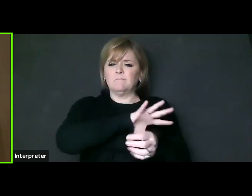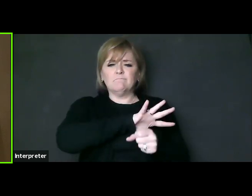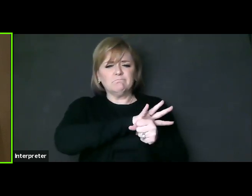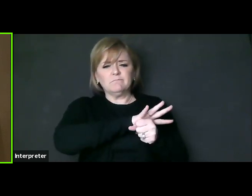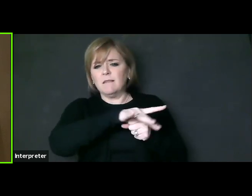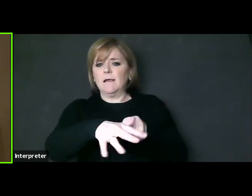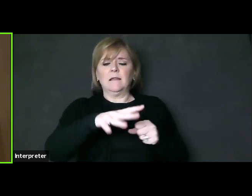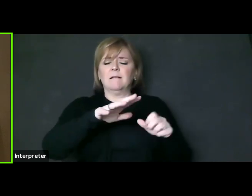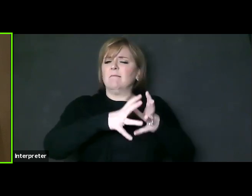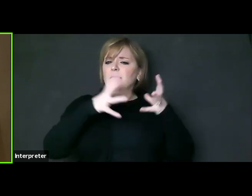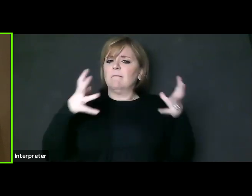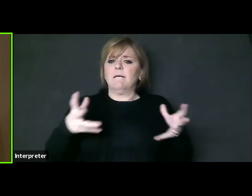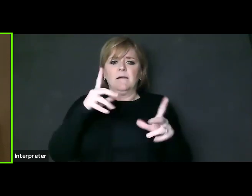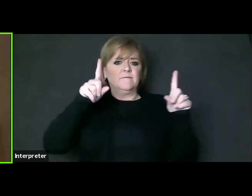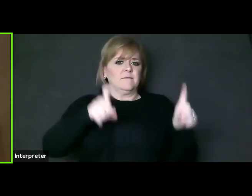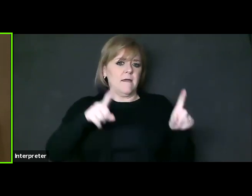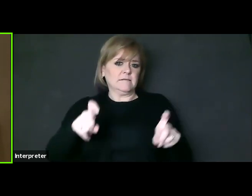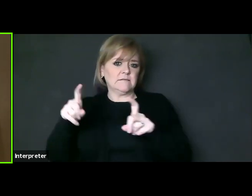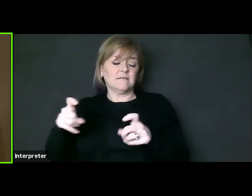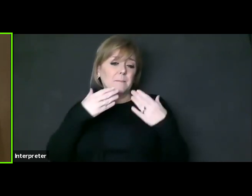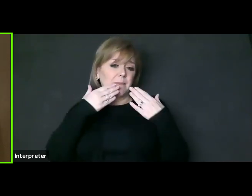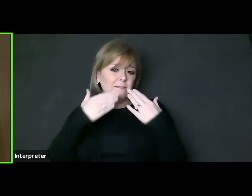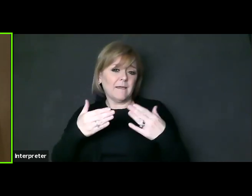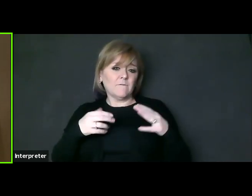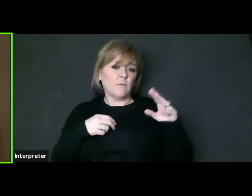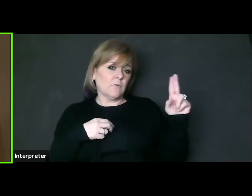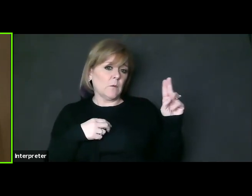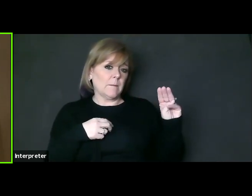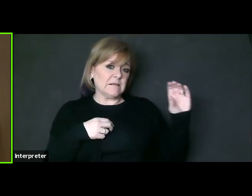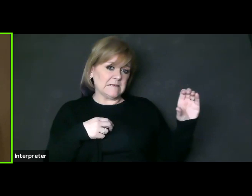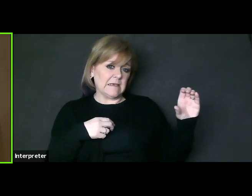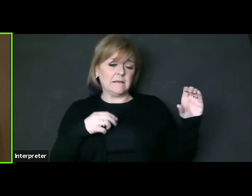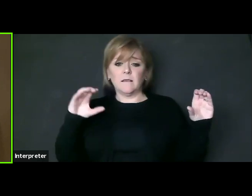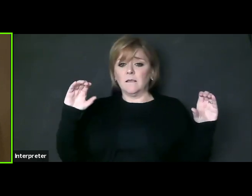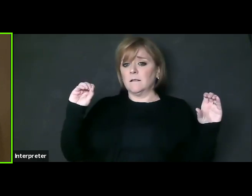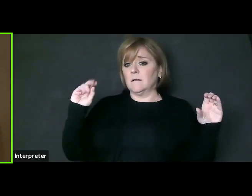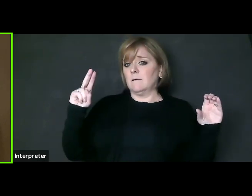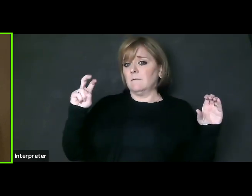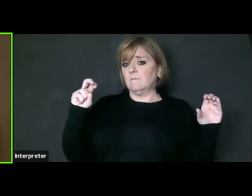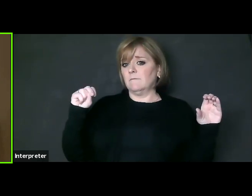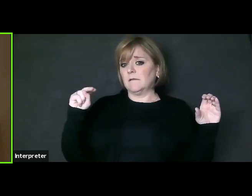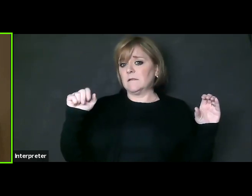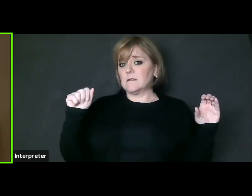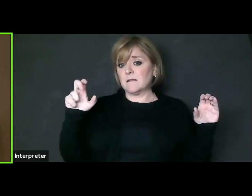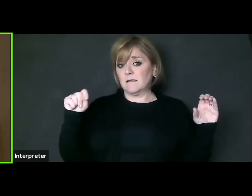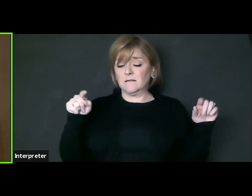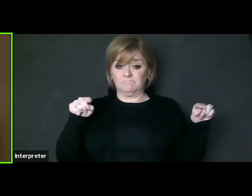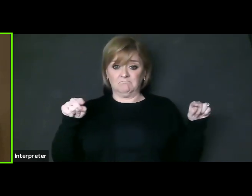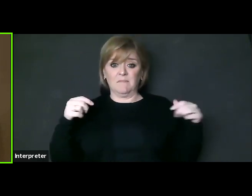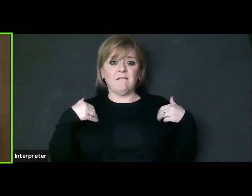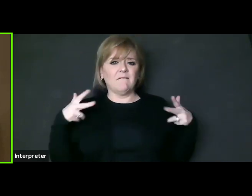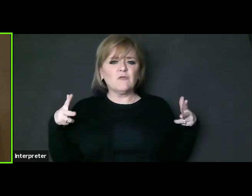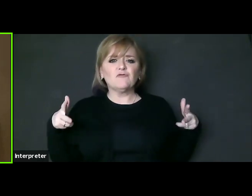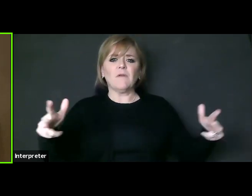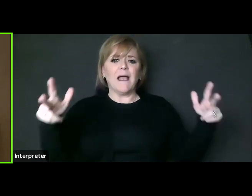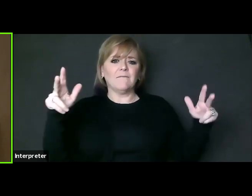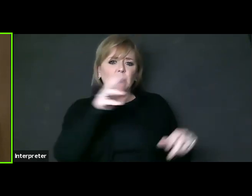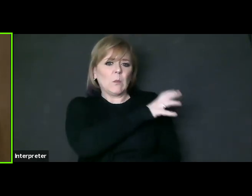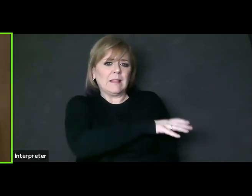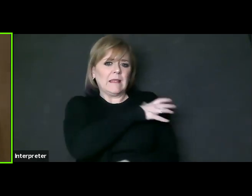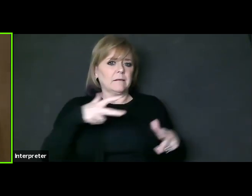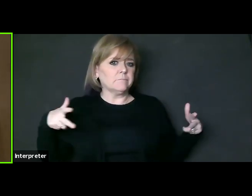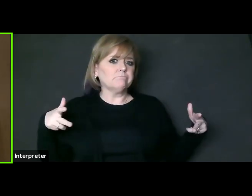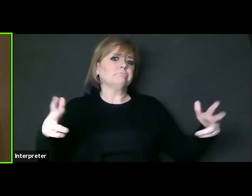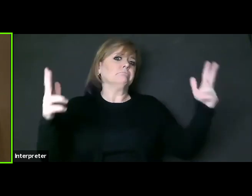for UMC and Covenant for their drive through clinics. That's very much a big part of the